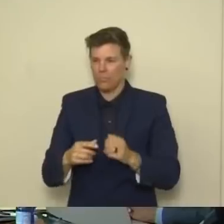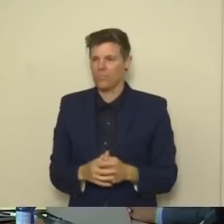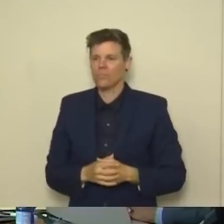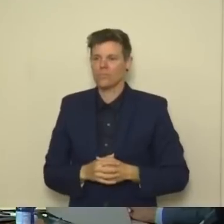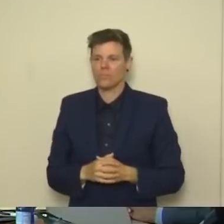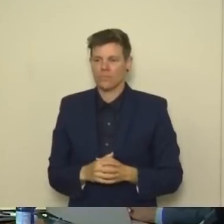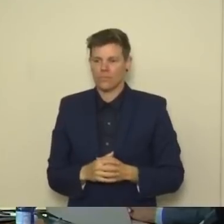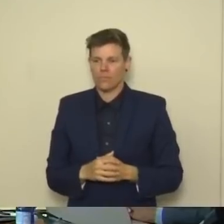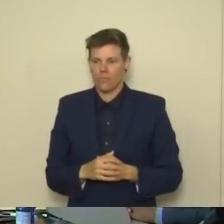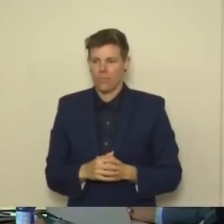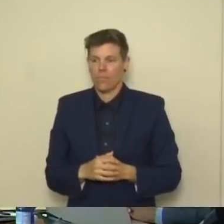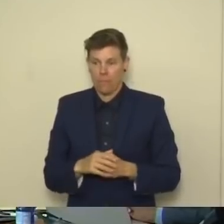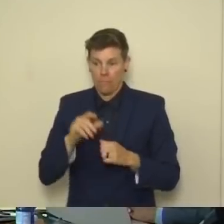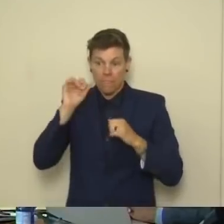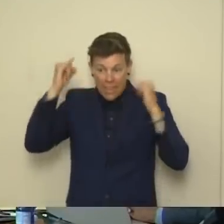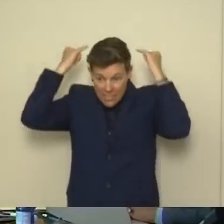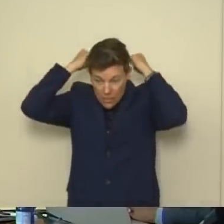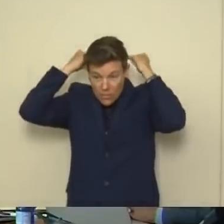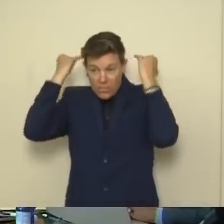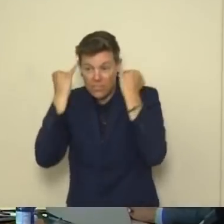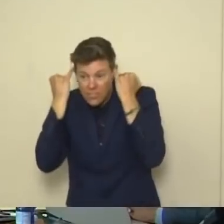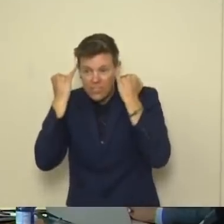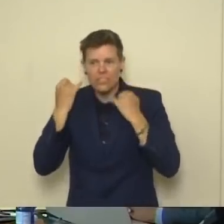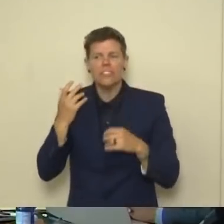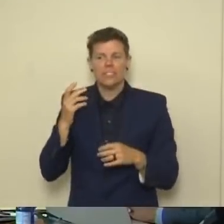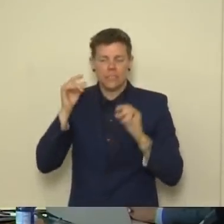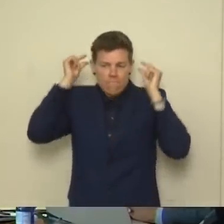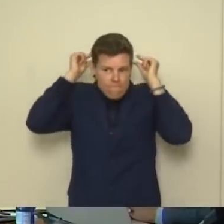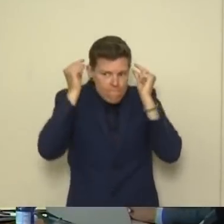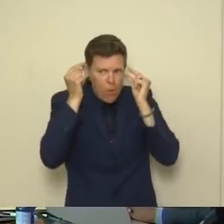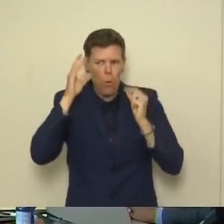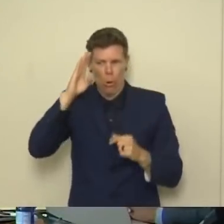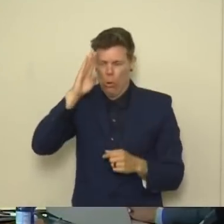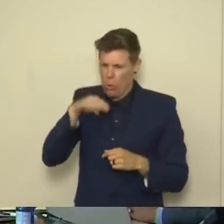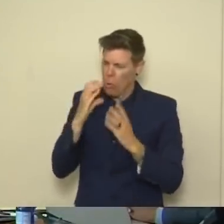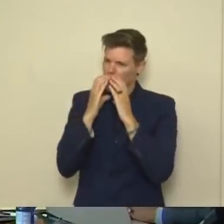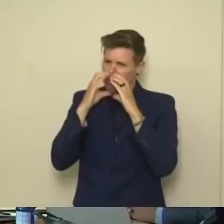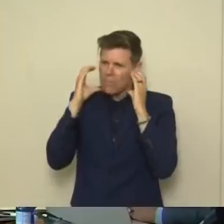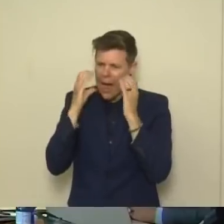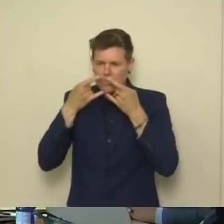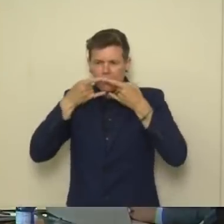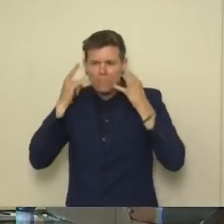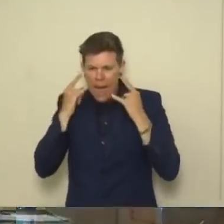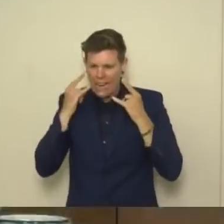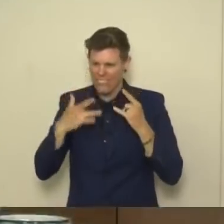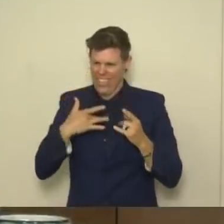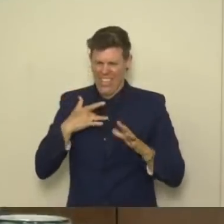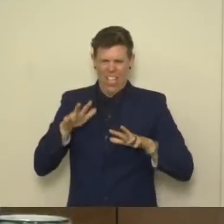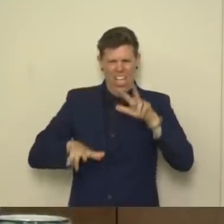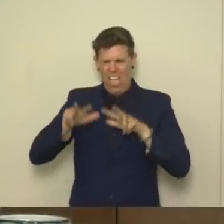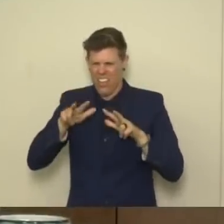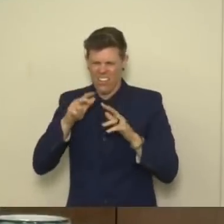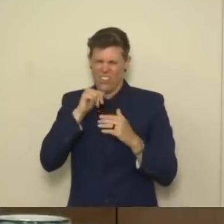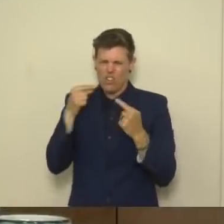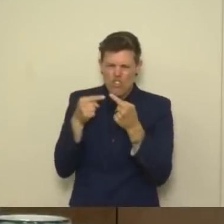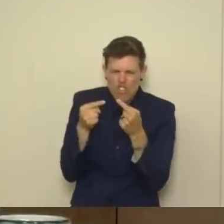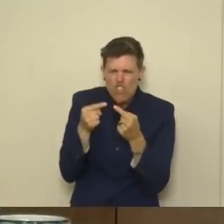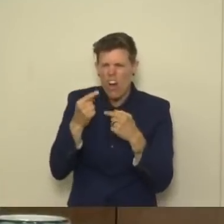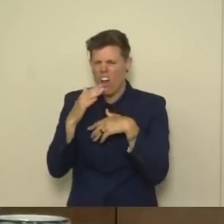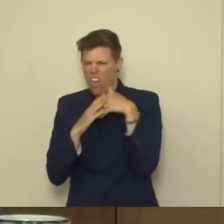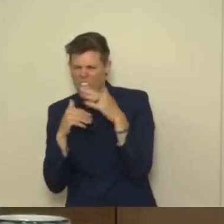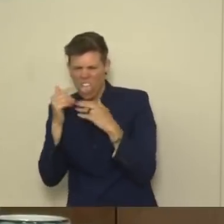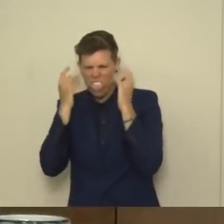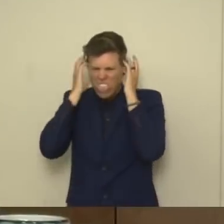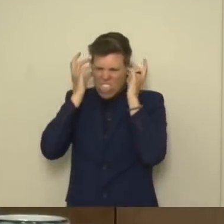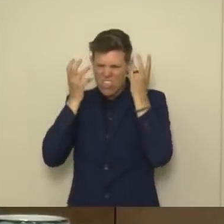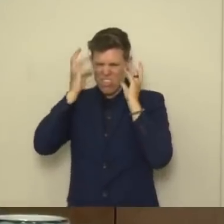because wearing masks takes a lot of getting used to. And I know they're